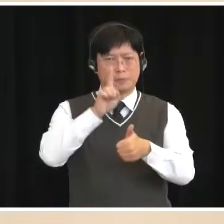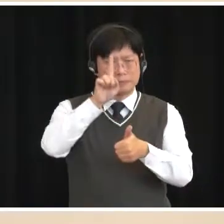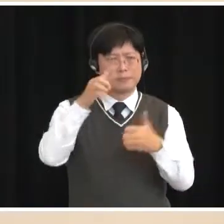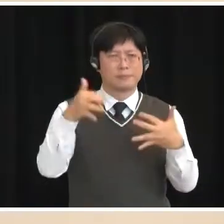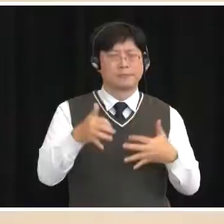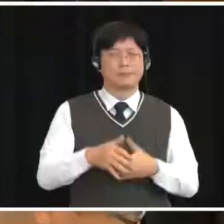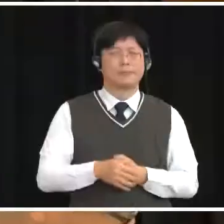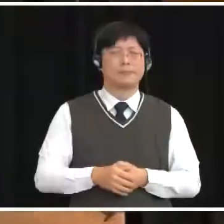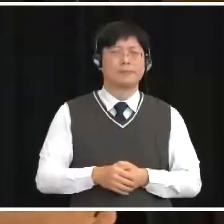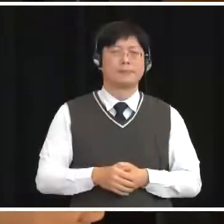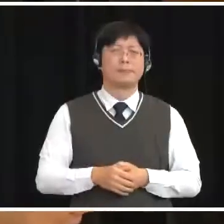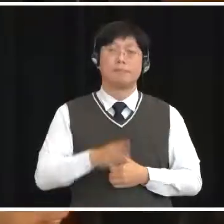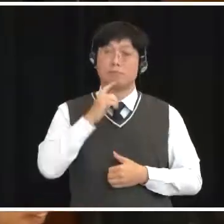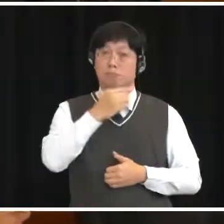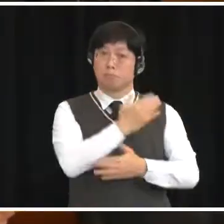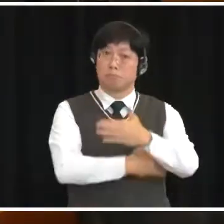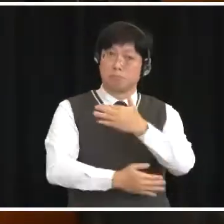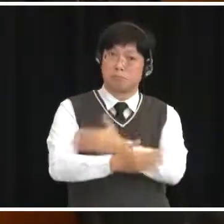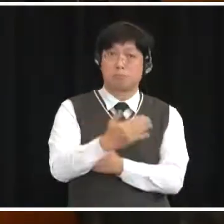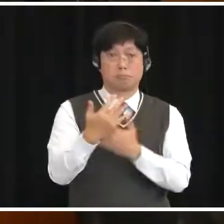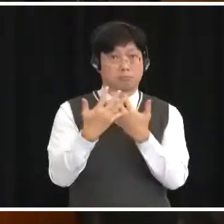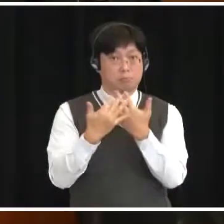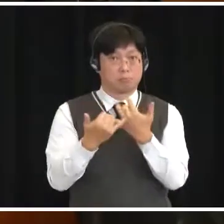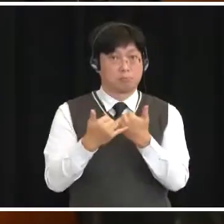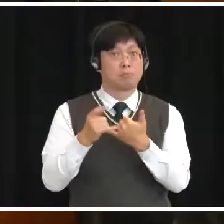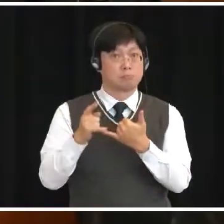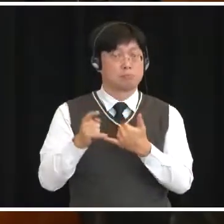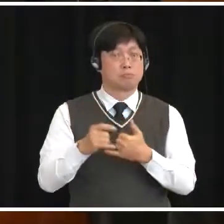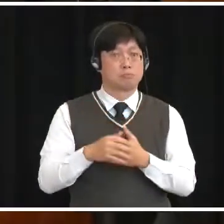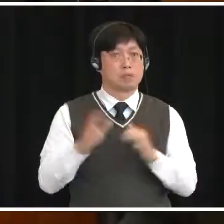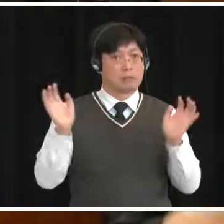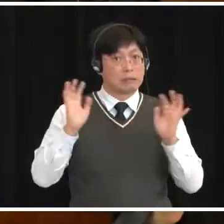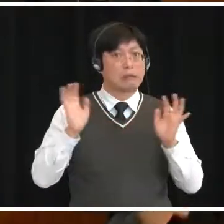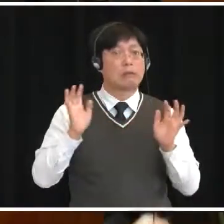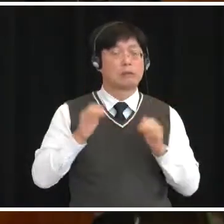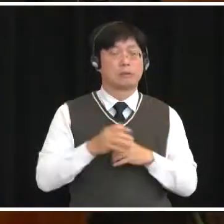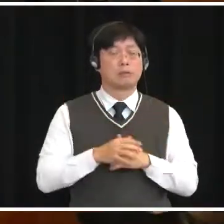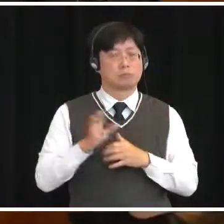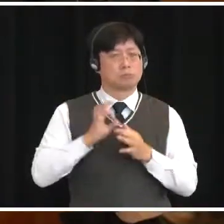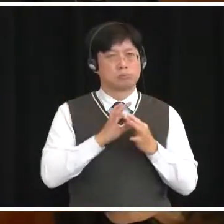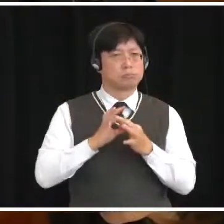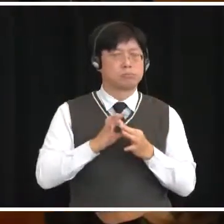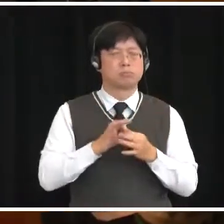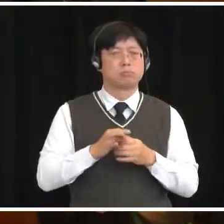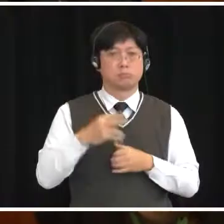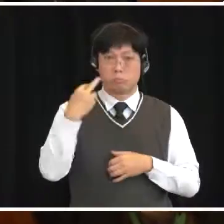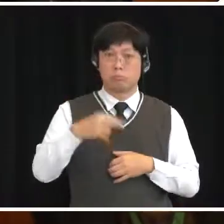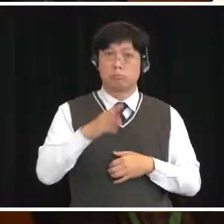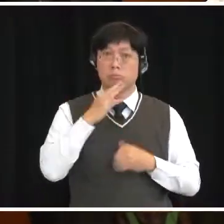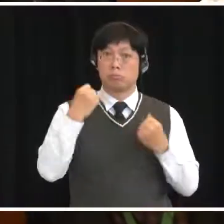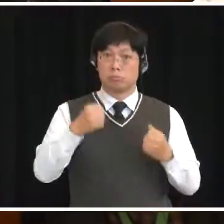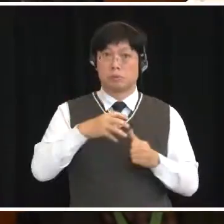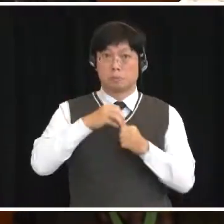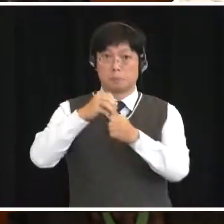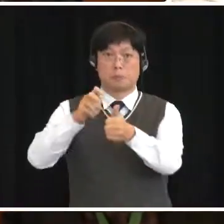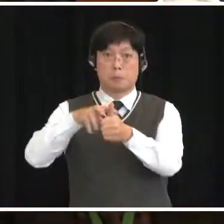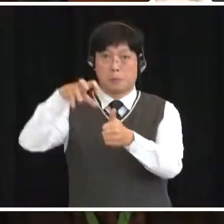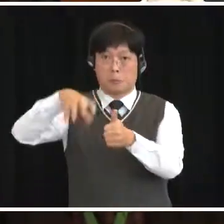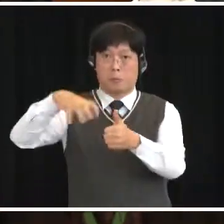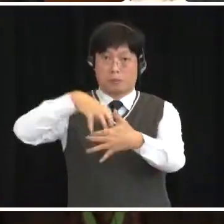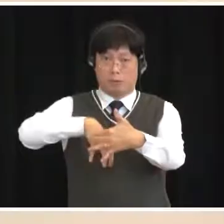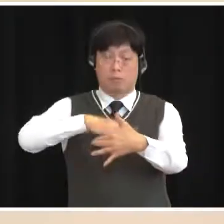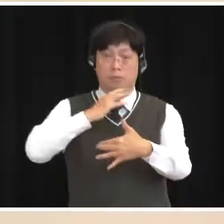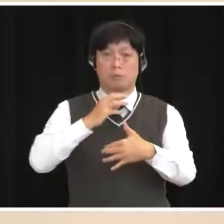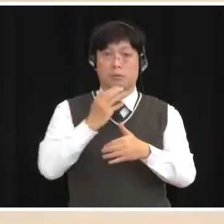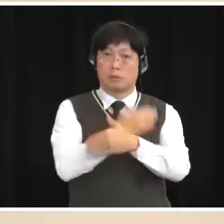are in residential care. Thank you very much for the information on that. If I understand